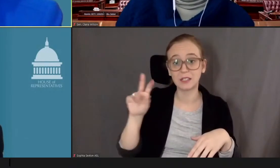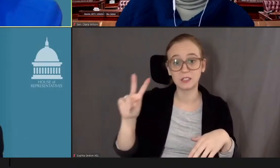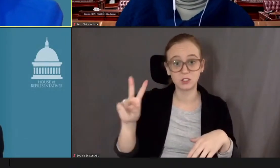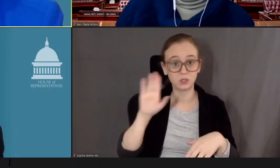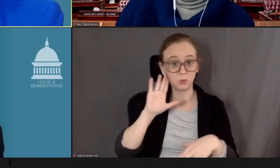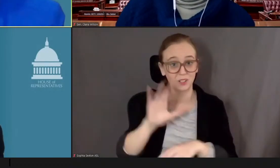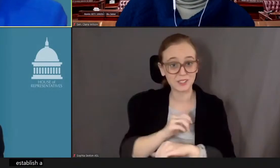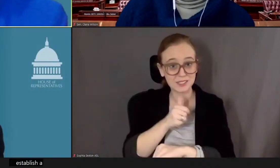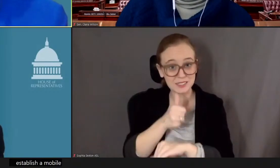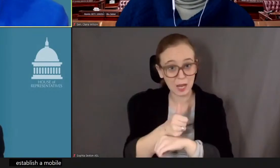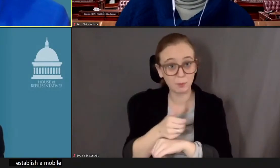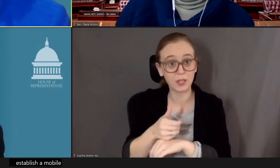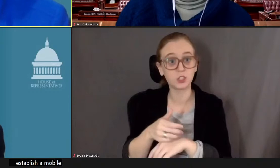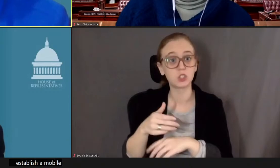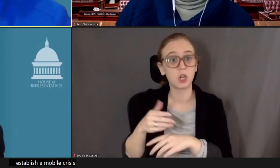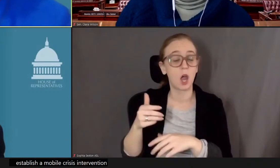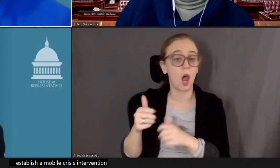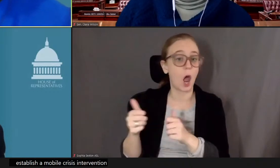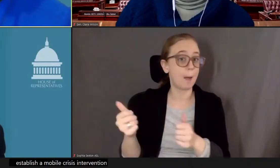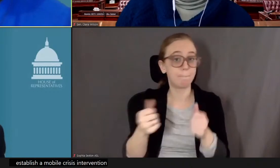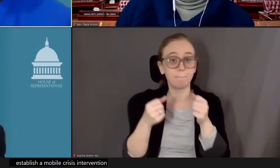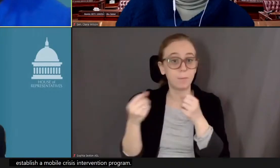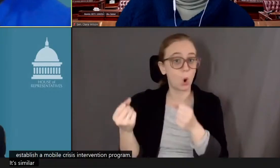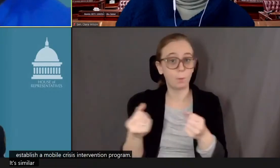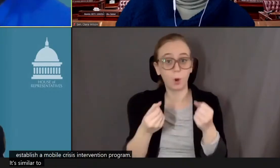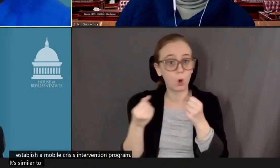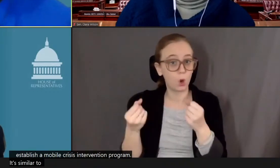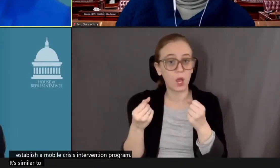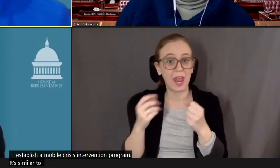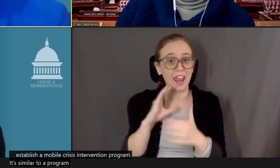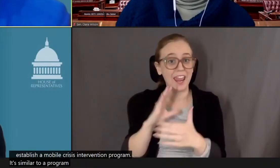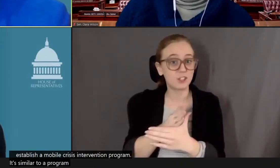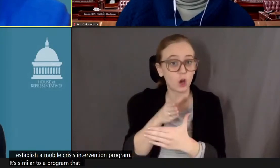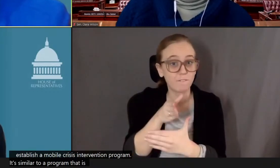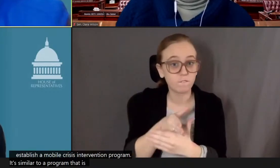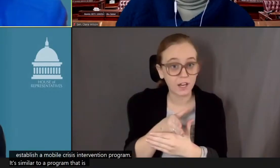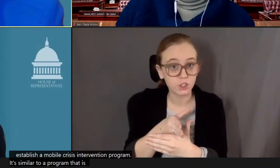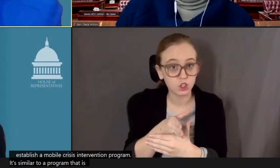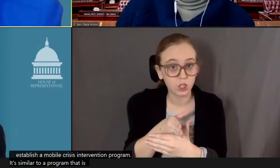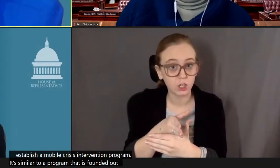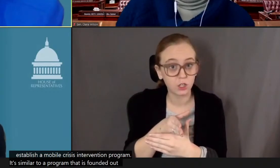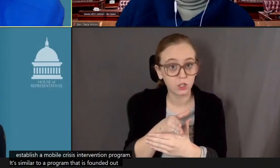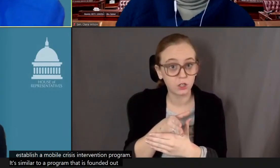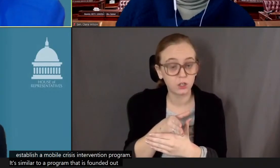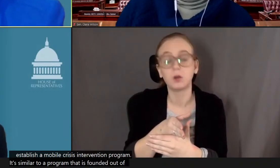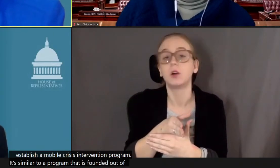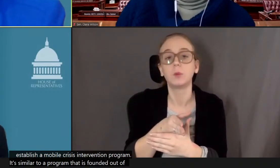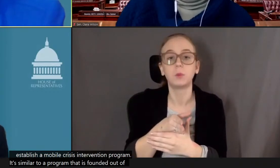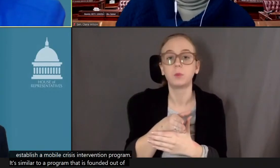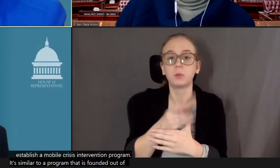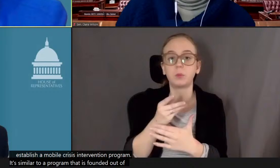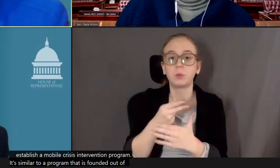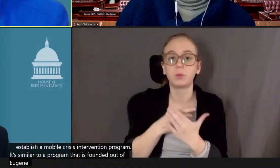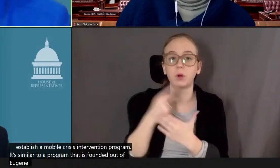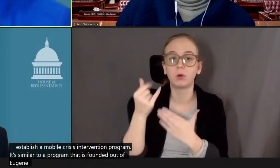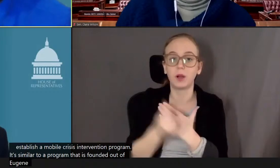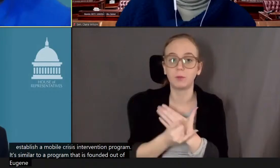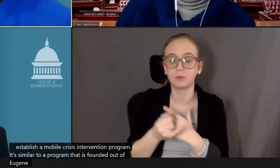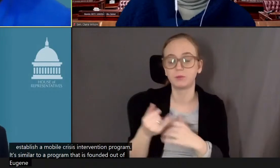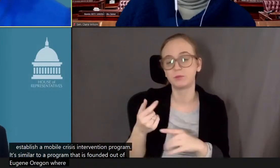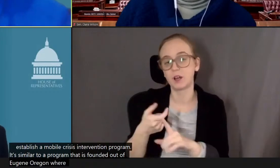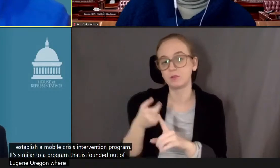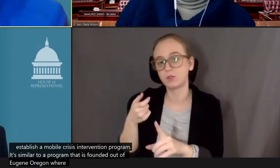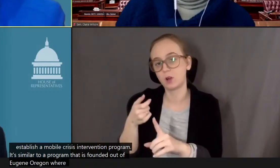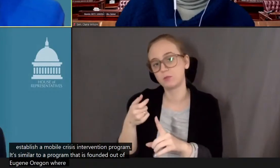program. It's very similar to a program that is founded out of Eugene, Oregon, where I'm from. It's called Cahoots, where you